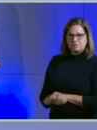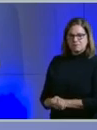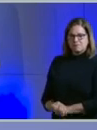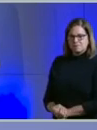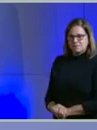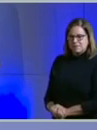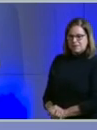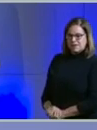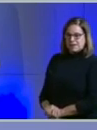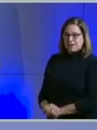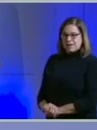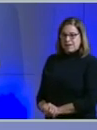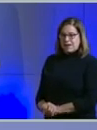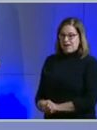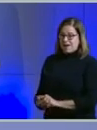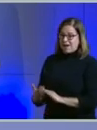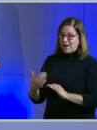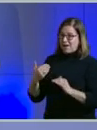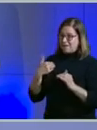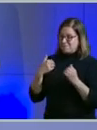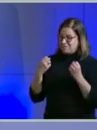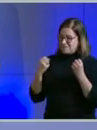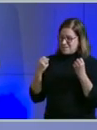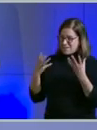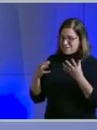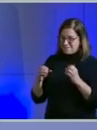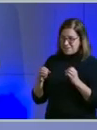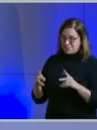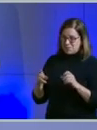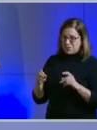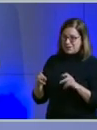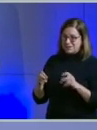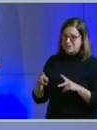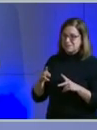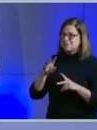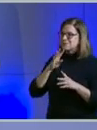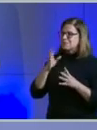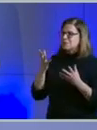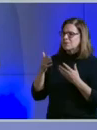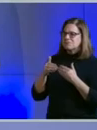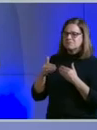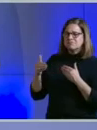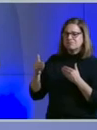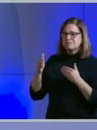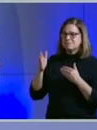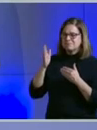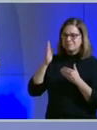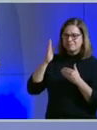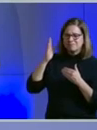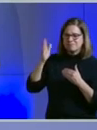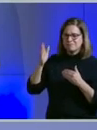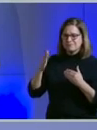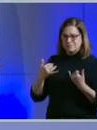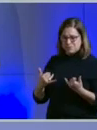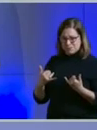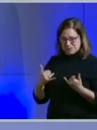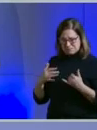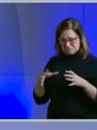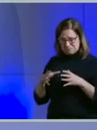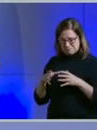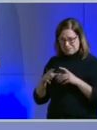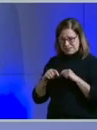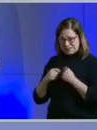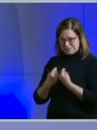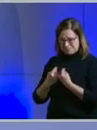We have a lot of opportunities to talk about what's ahead. Today, I really want to spend tossing out